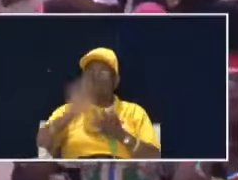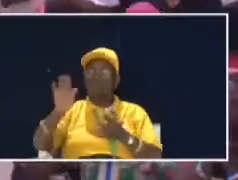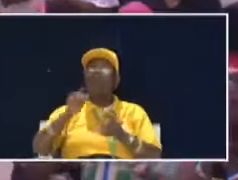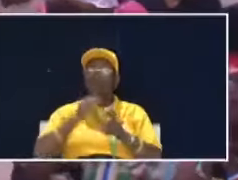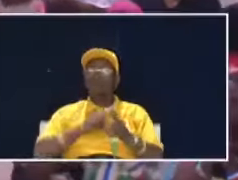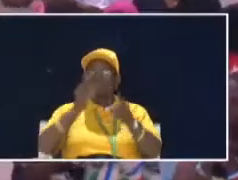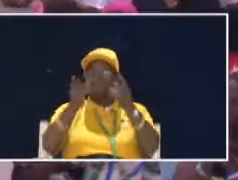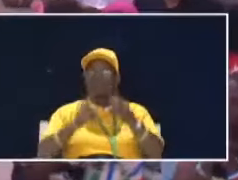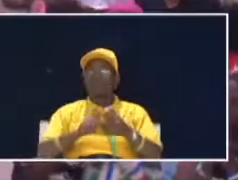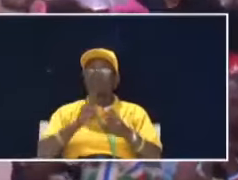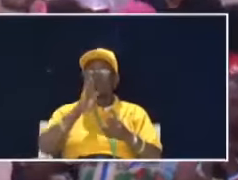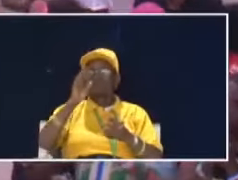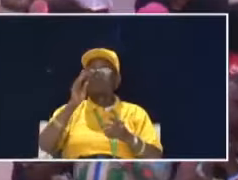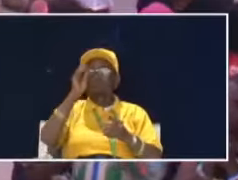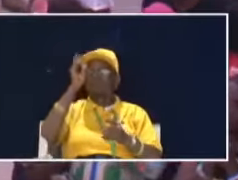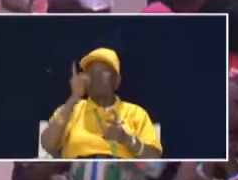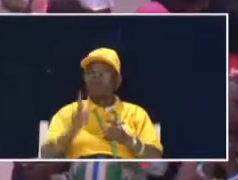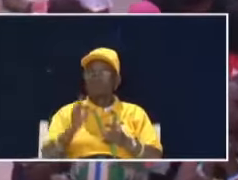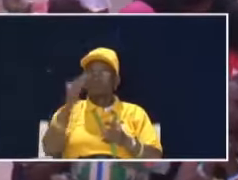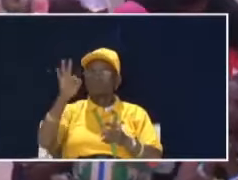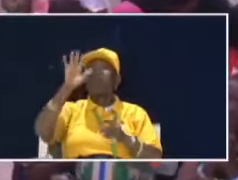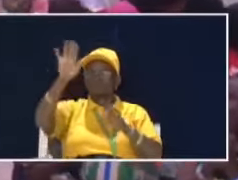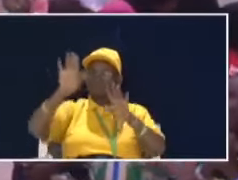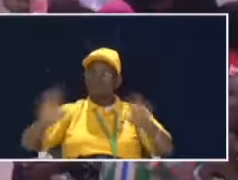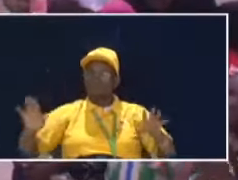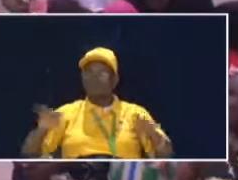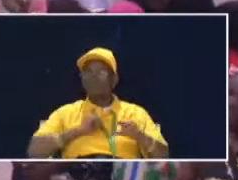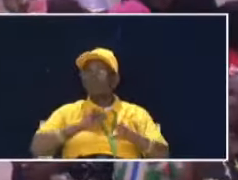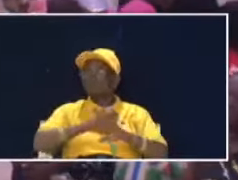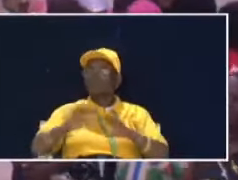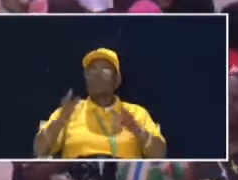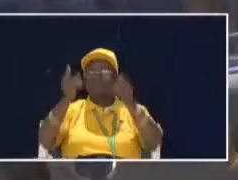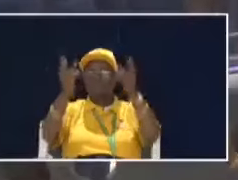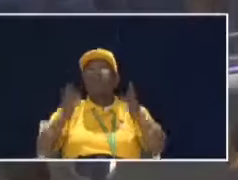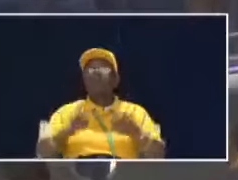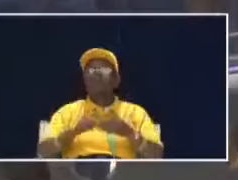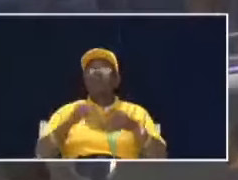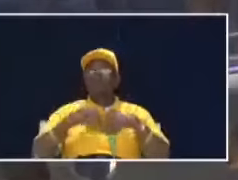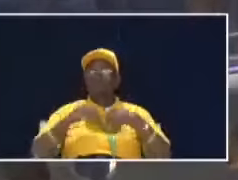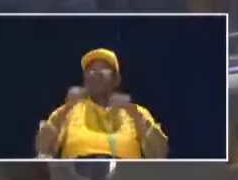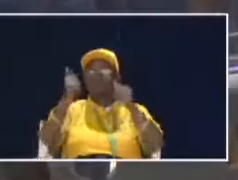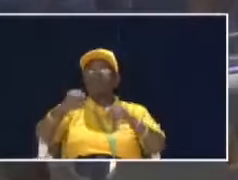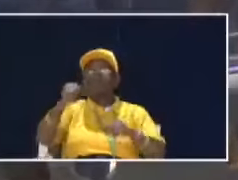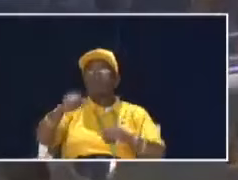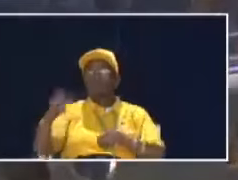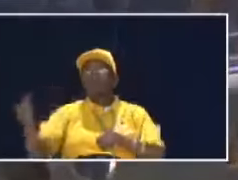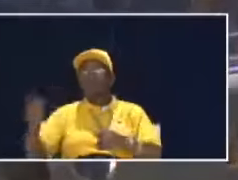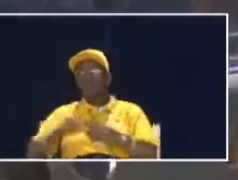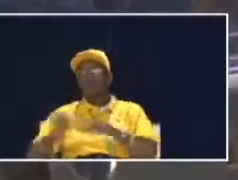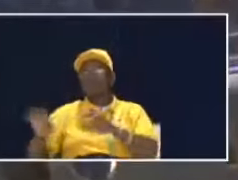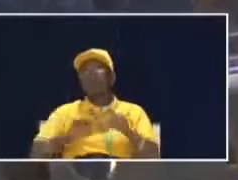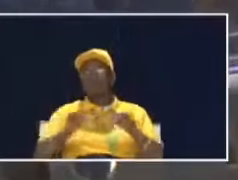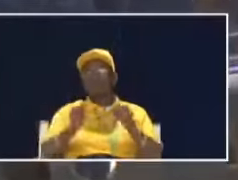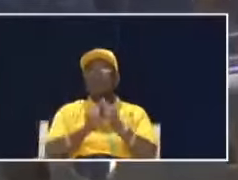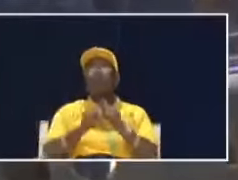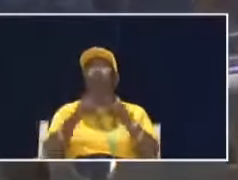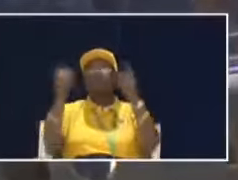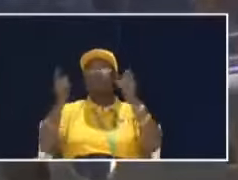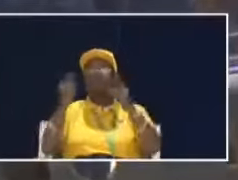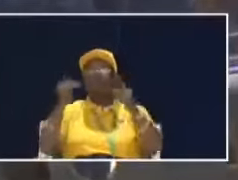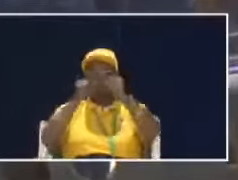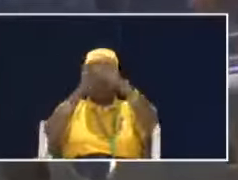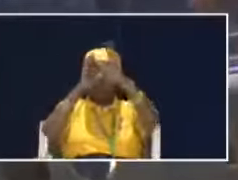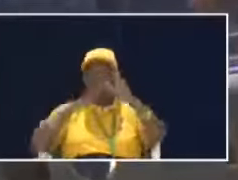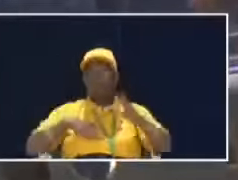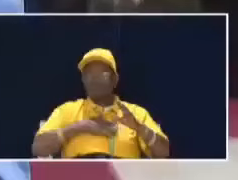your children. I don't want to have anything to do with sin anymore. Father, please save my soul. Give